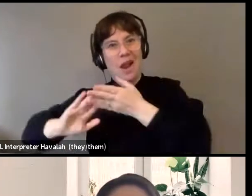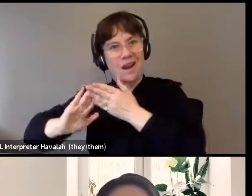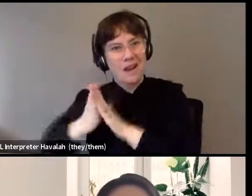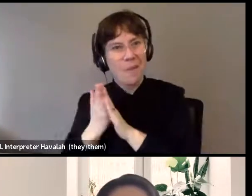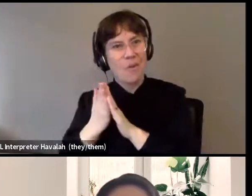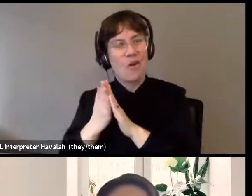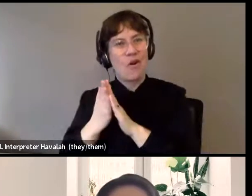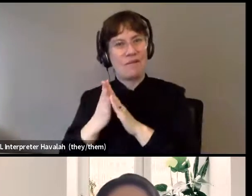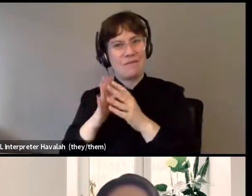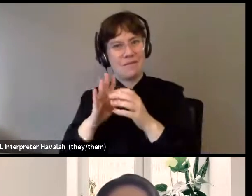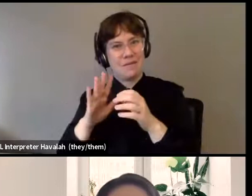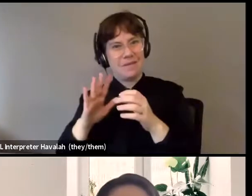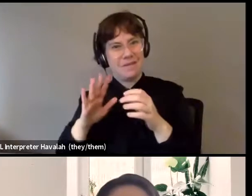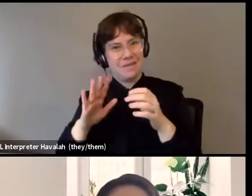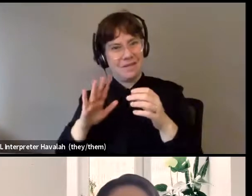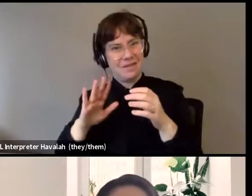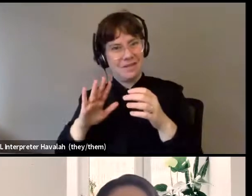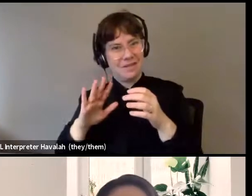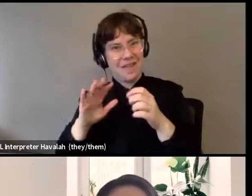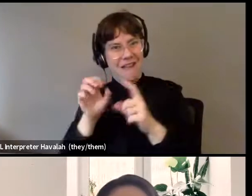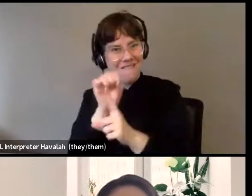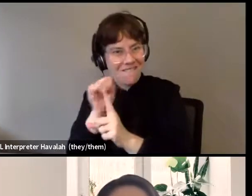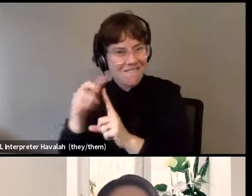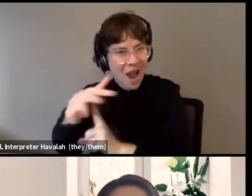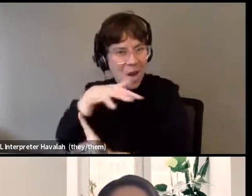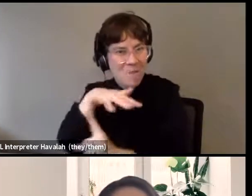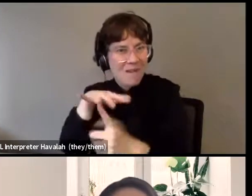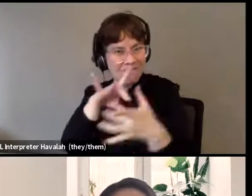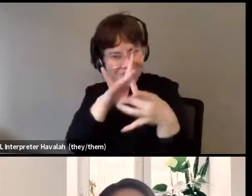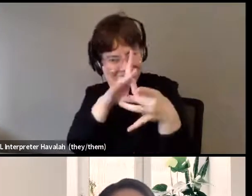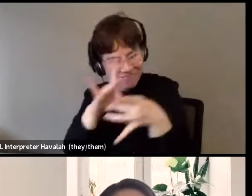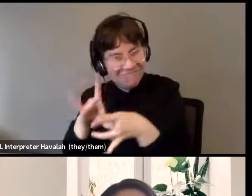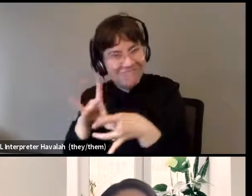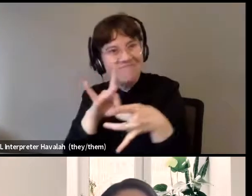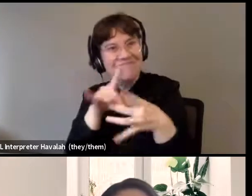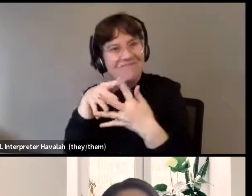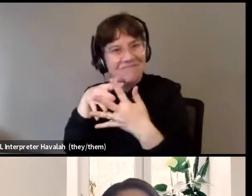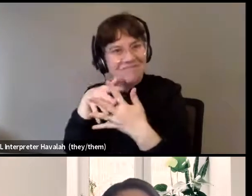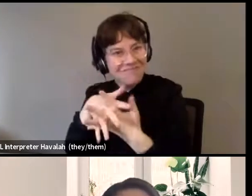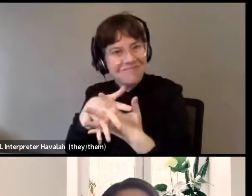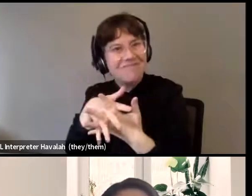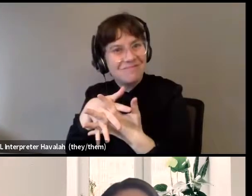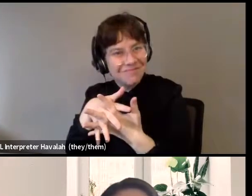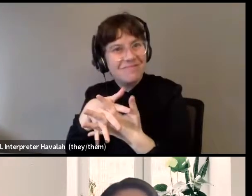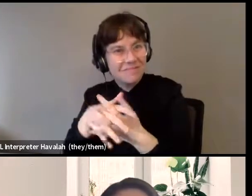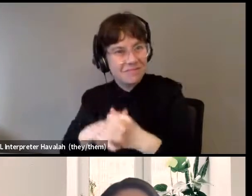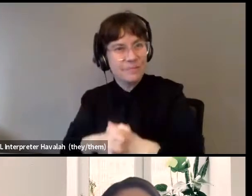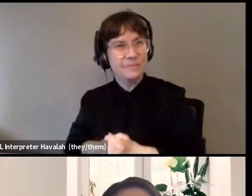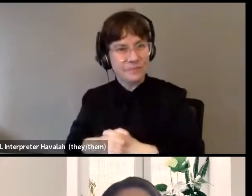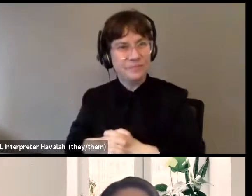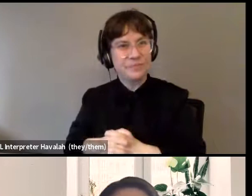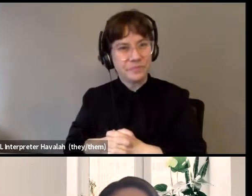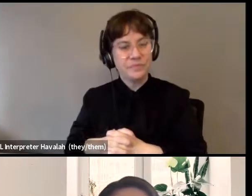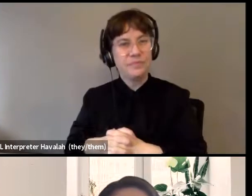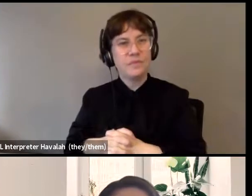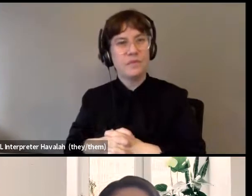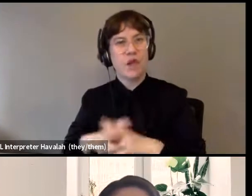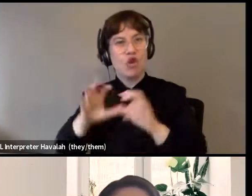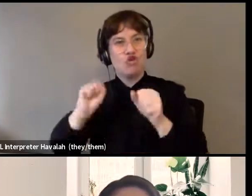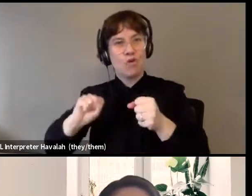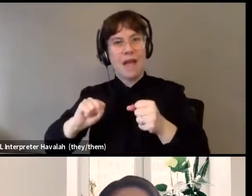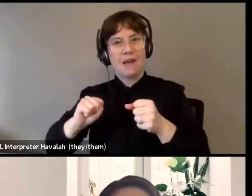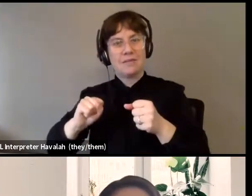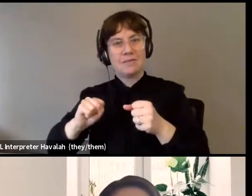environment. So there is opportunity to enhance the